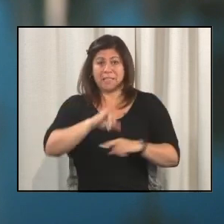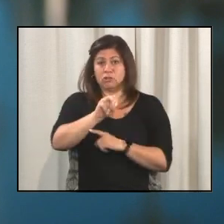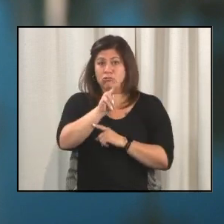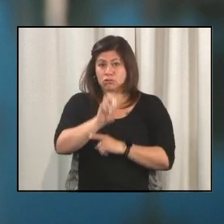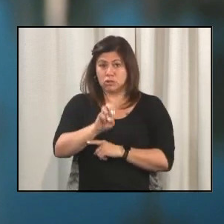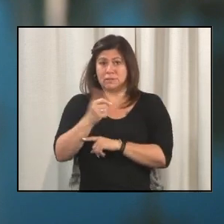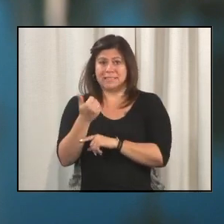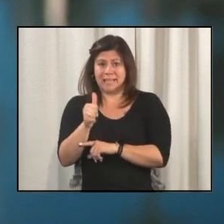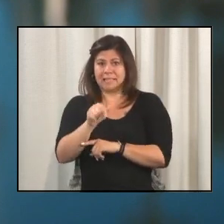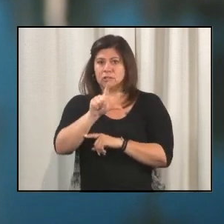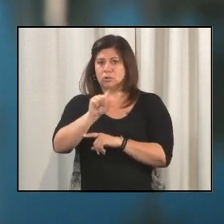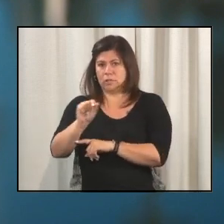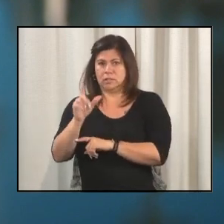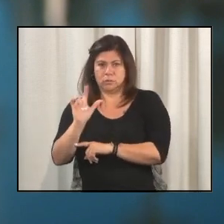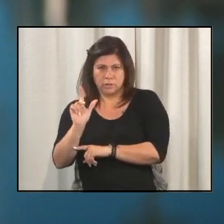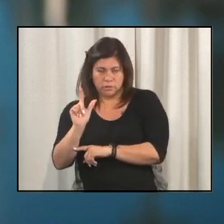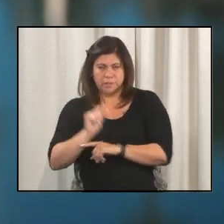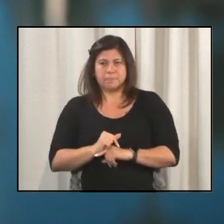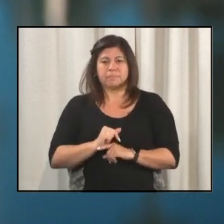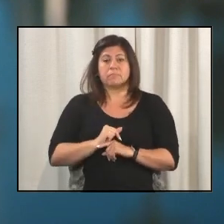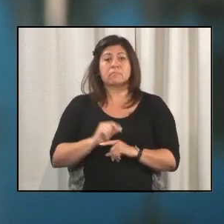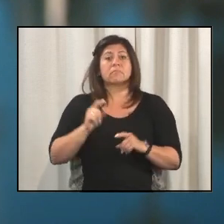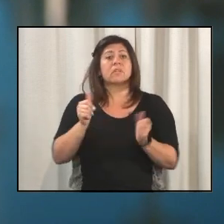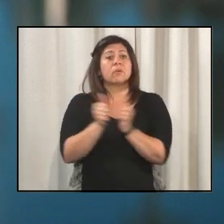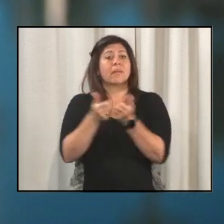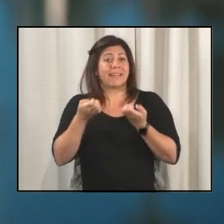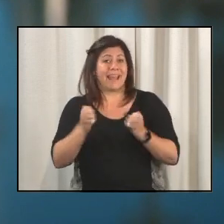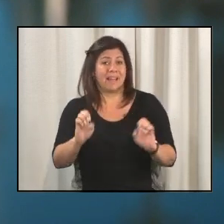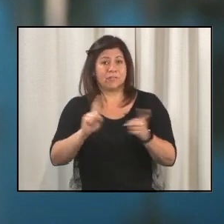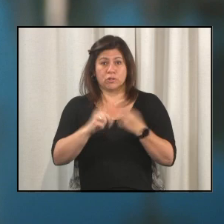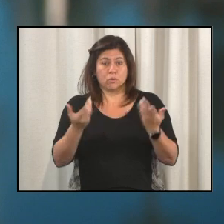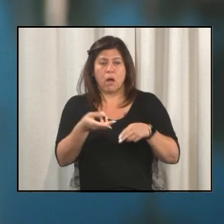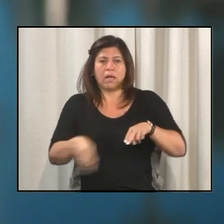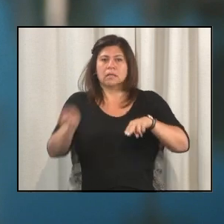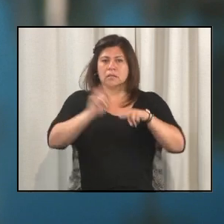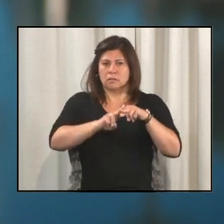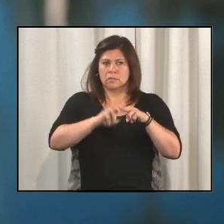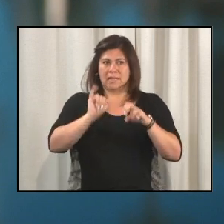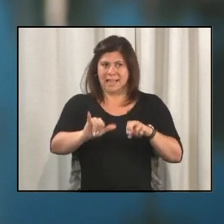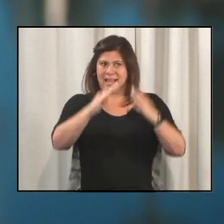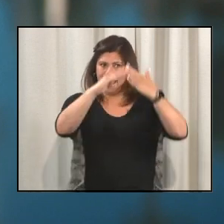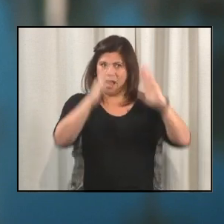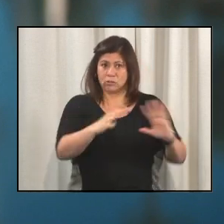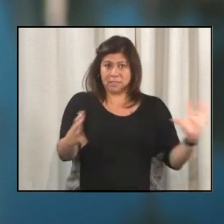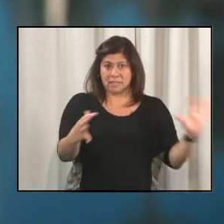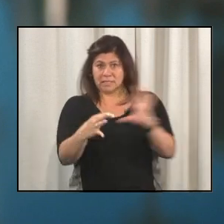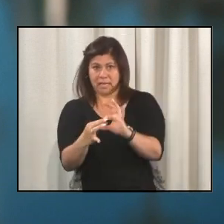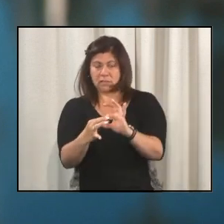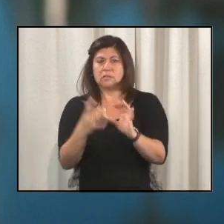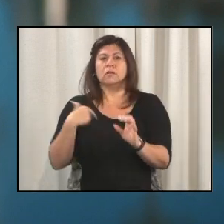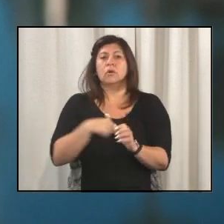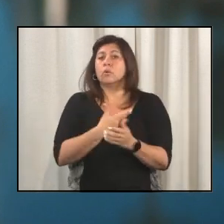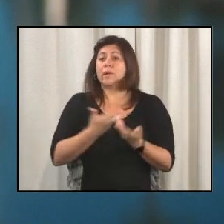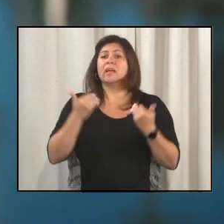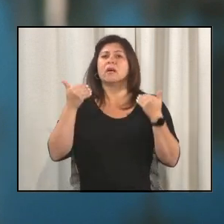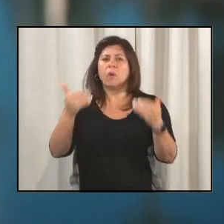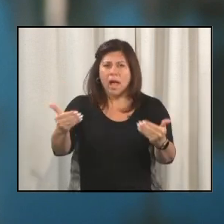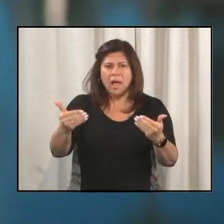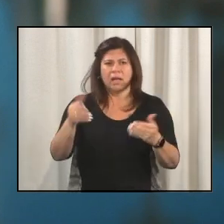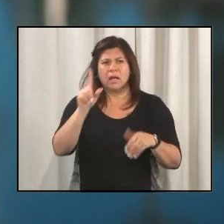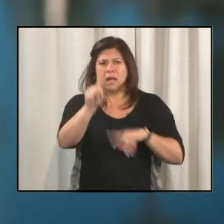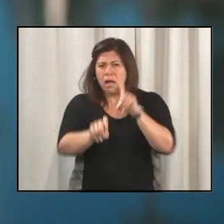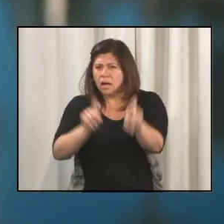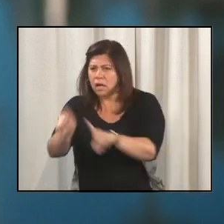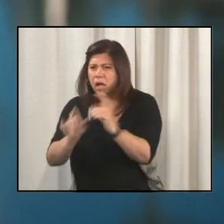2023. In effort to increase housing connections, we conducted enhanced outreach to local